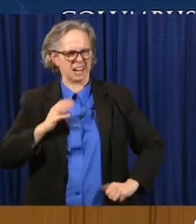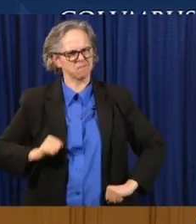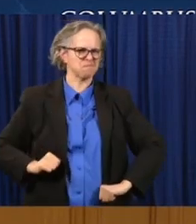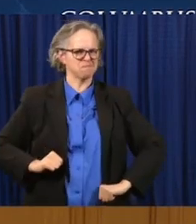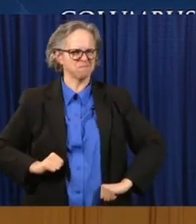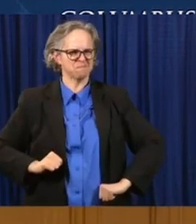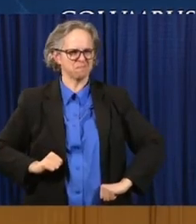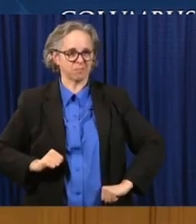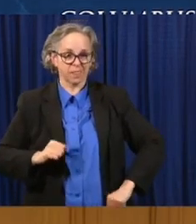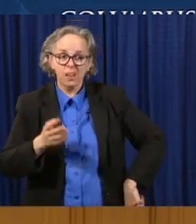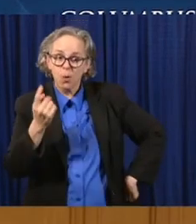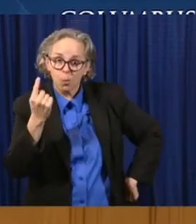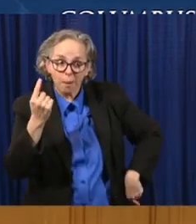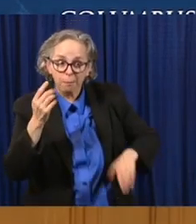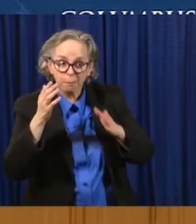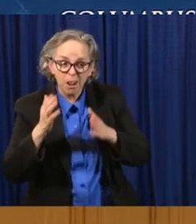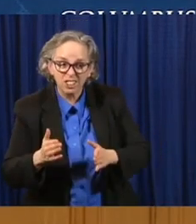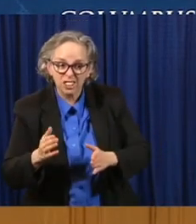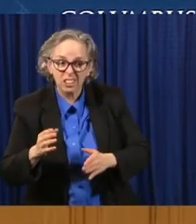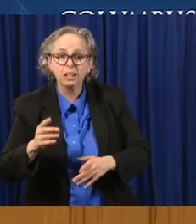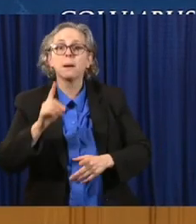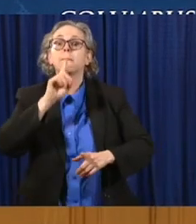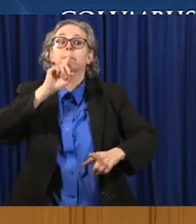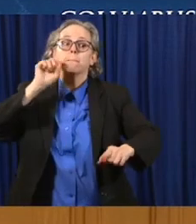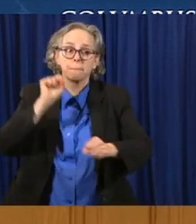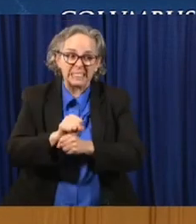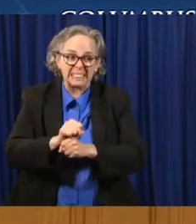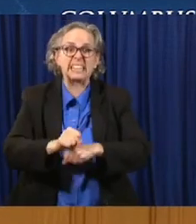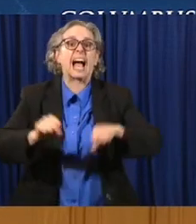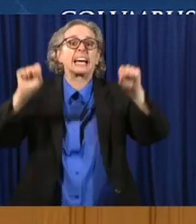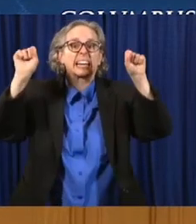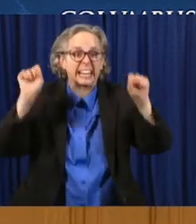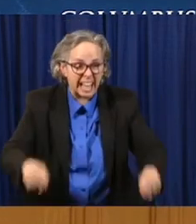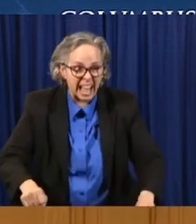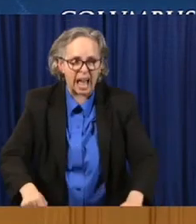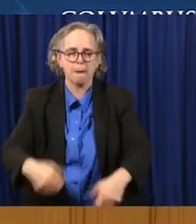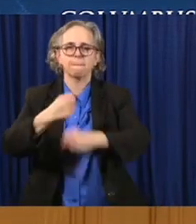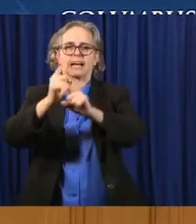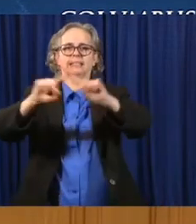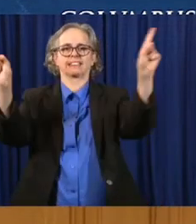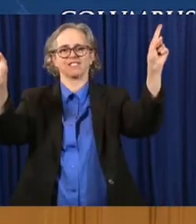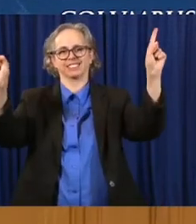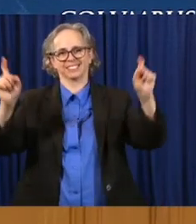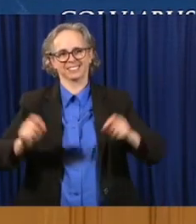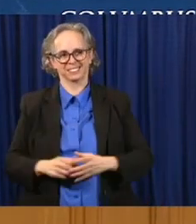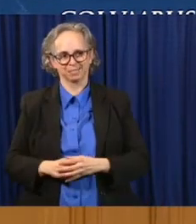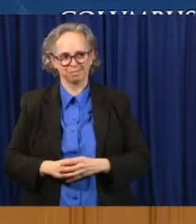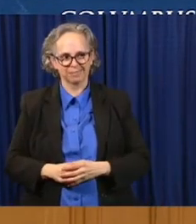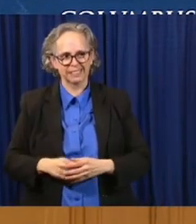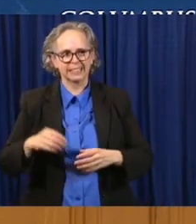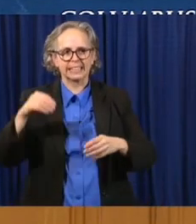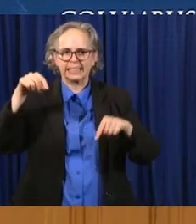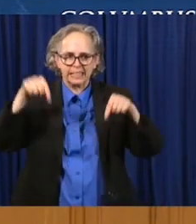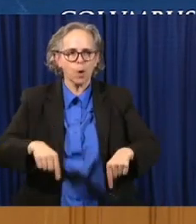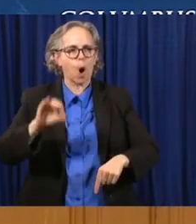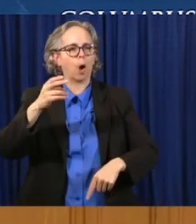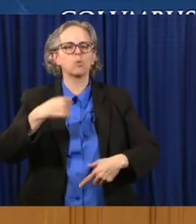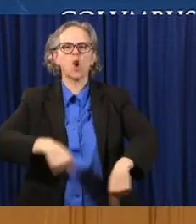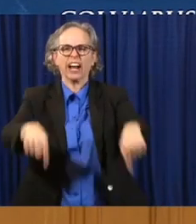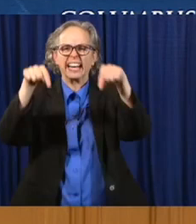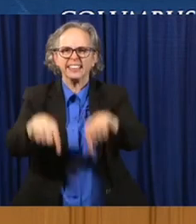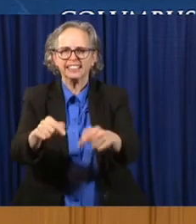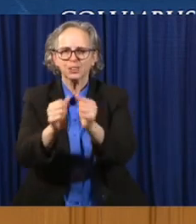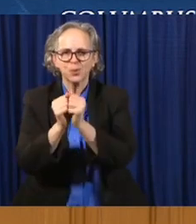does and can make a difference. In Ohio, we are in this together, Ohio. Y estando